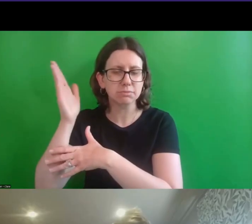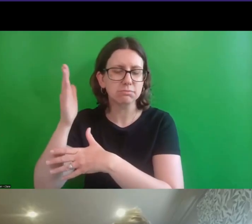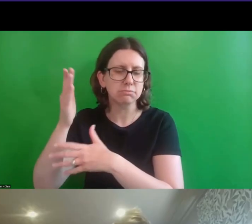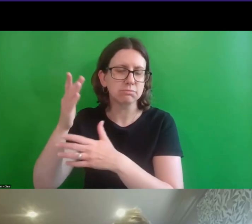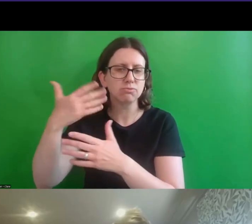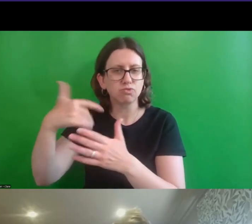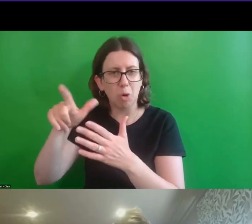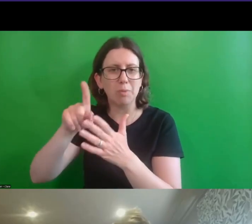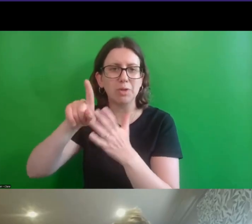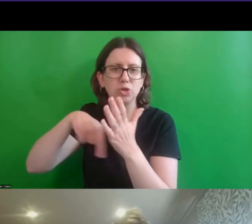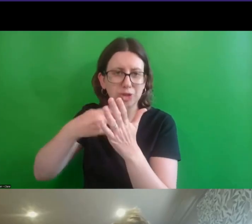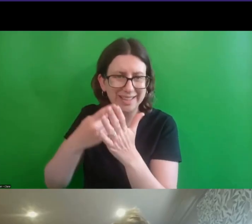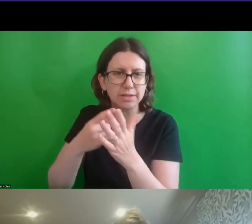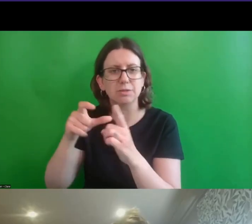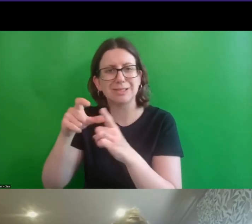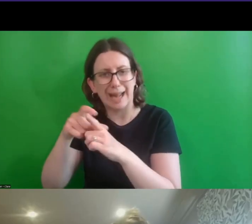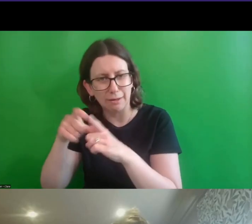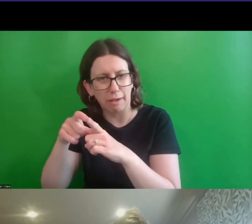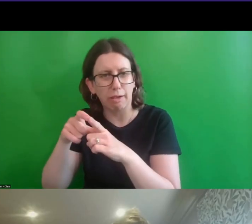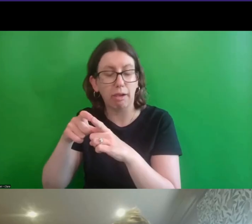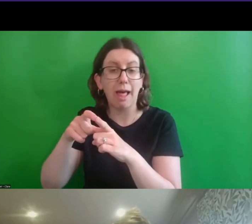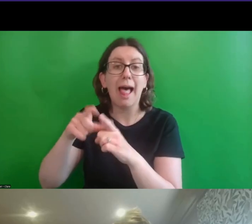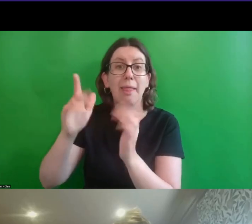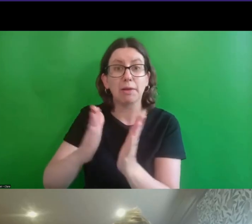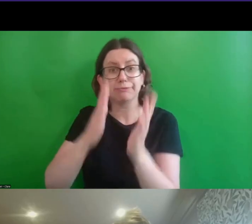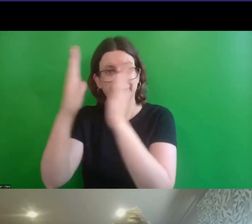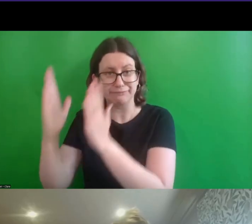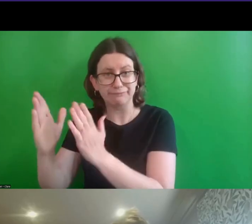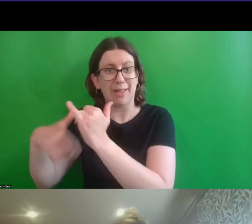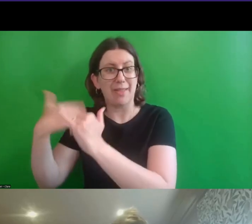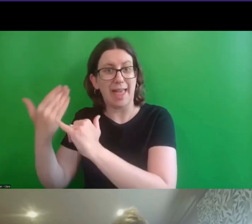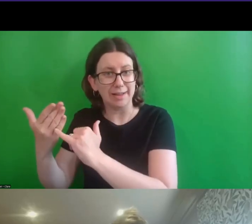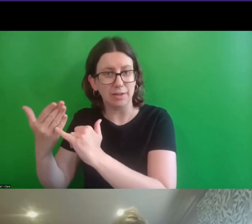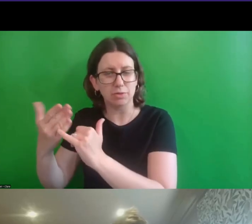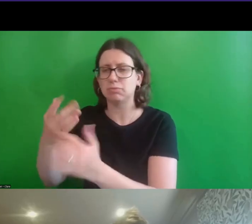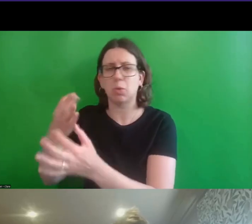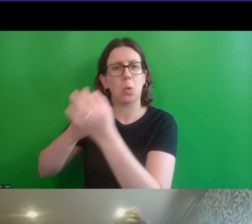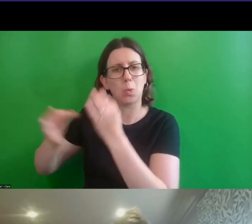Jason and Daniel, and then a Q&A, so you can ask questions at the end.